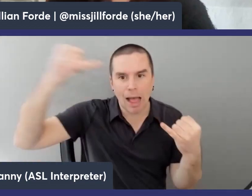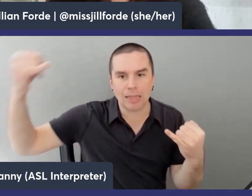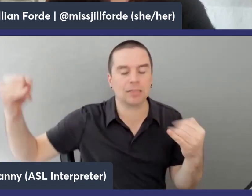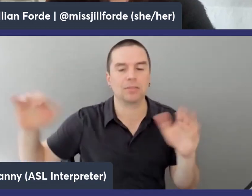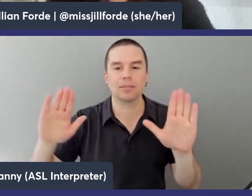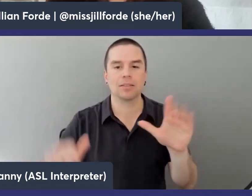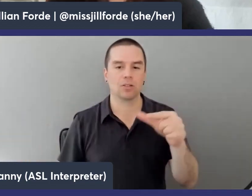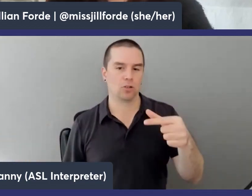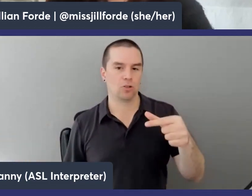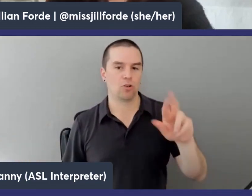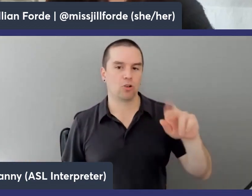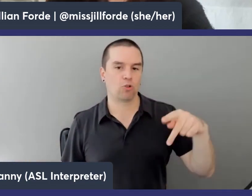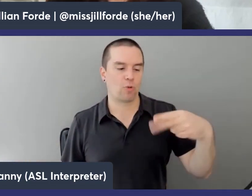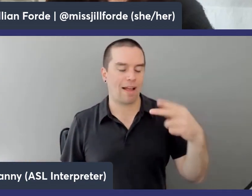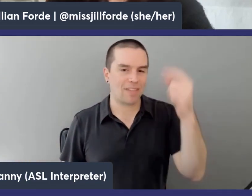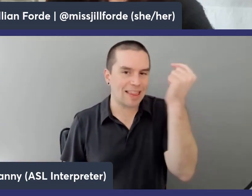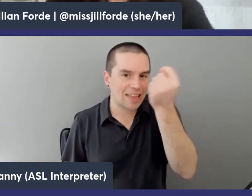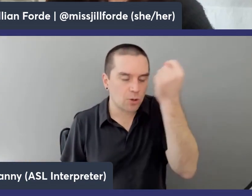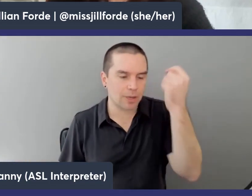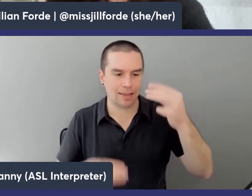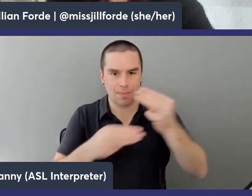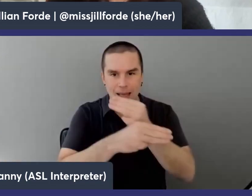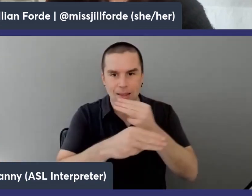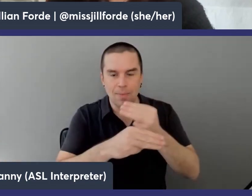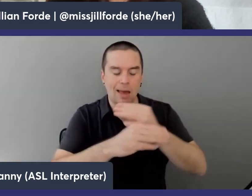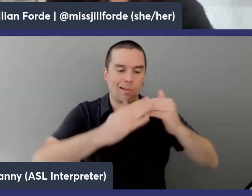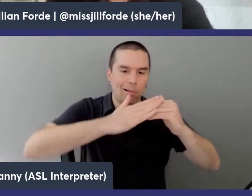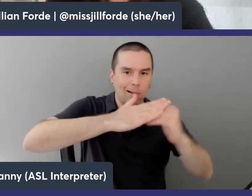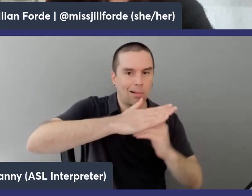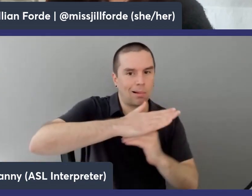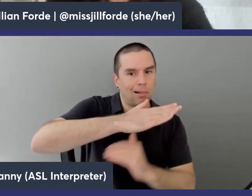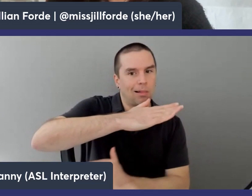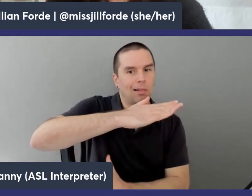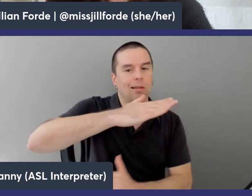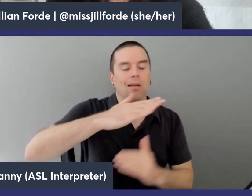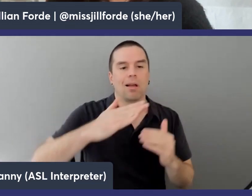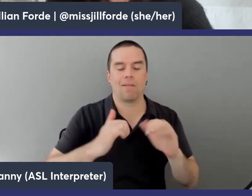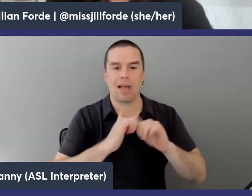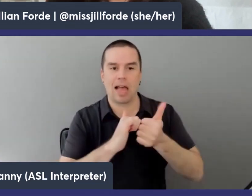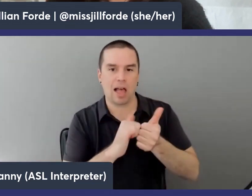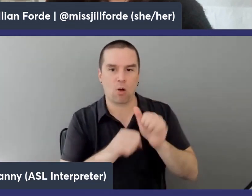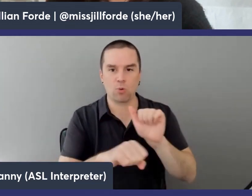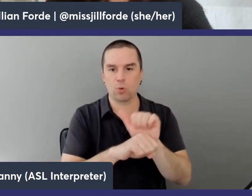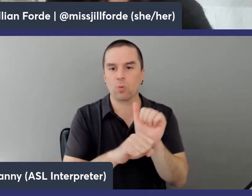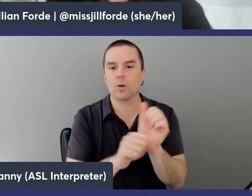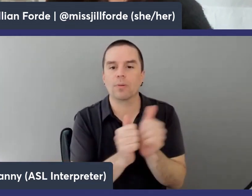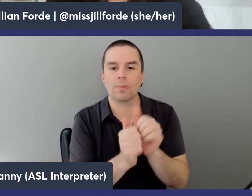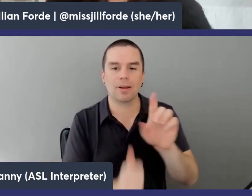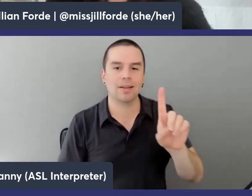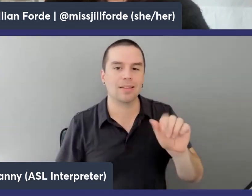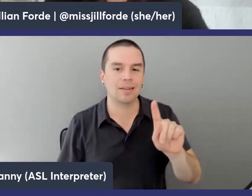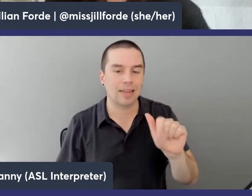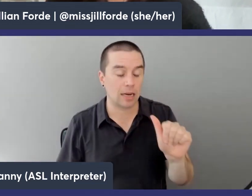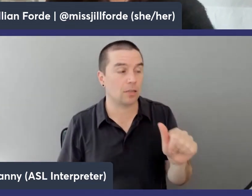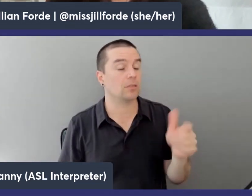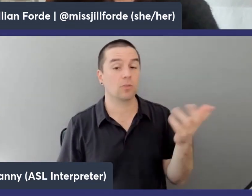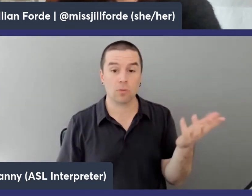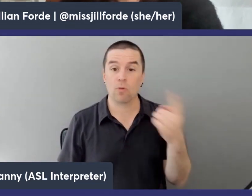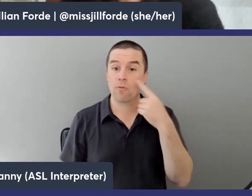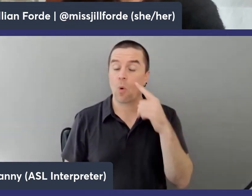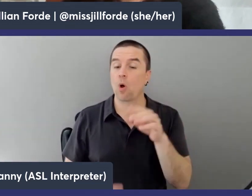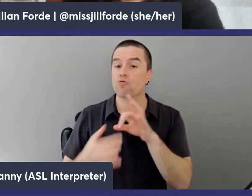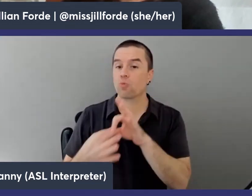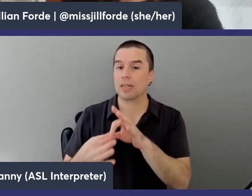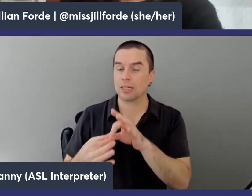the mathematical underpinnings of how you work with data. So if you think about a relational database, all